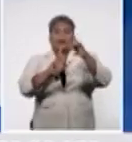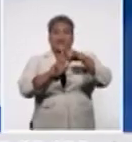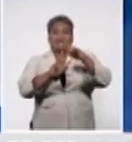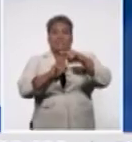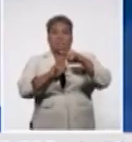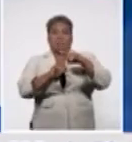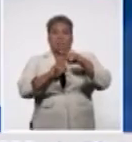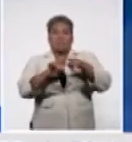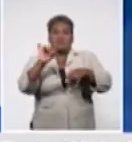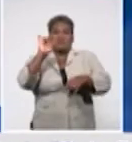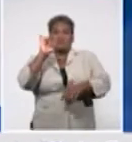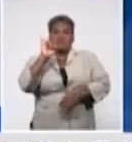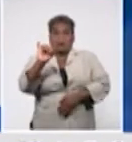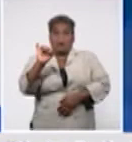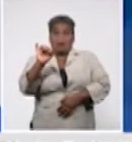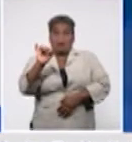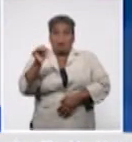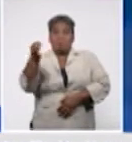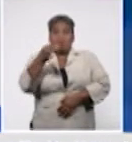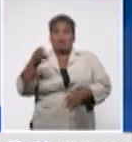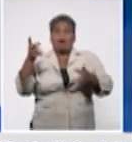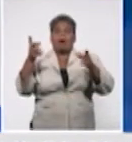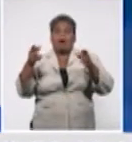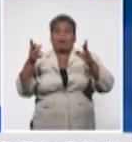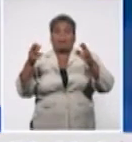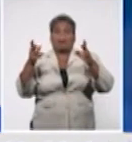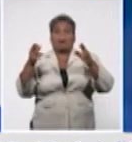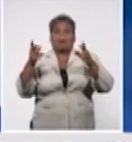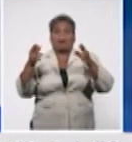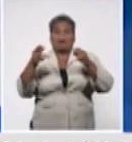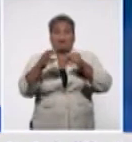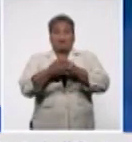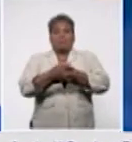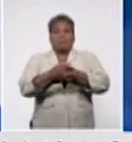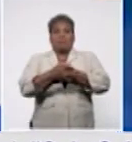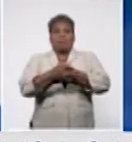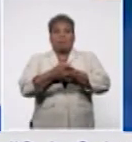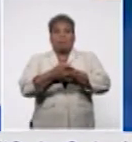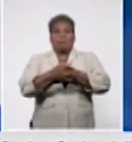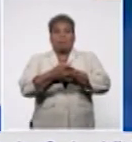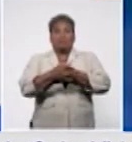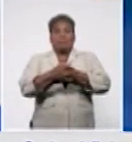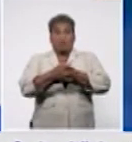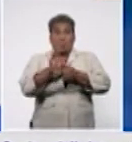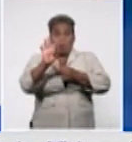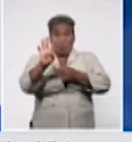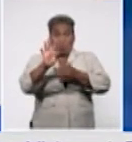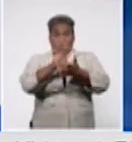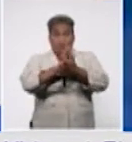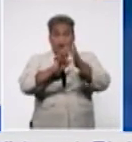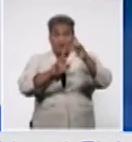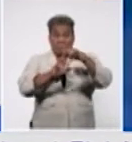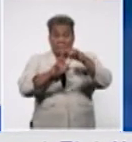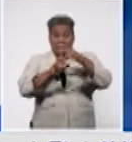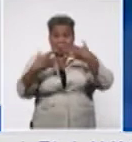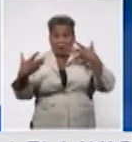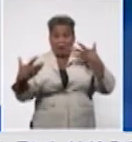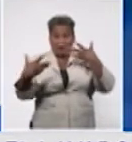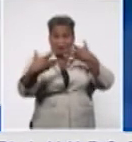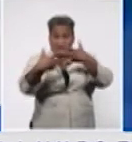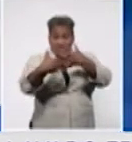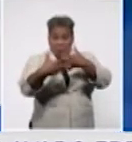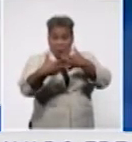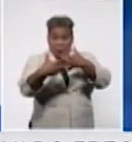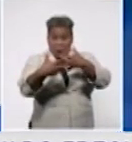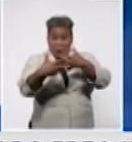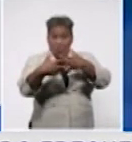of which 23 belong to Havana and 10 to Matanzas. The 10 cases from Matanzas belong 4 to